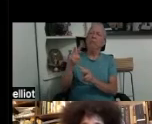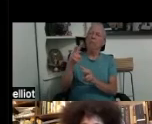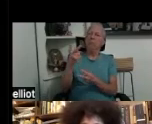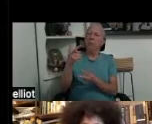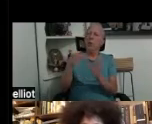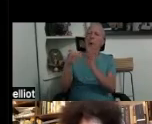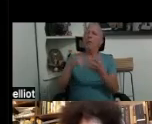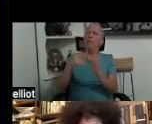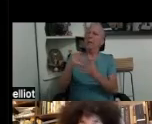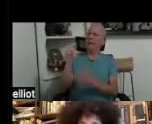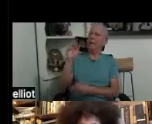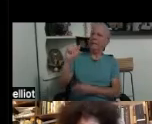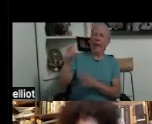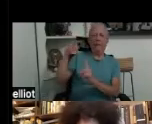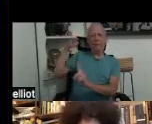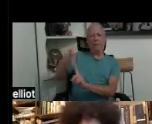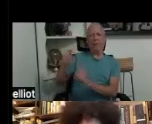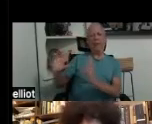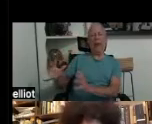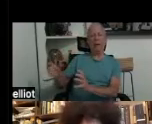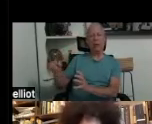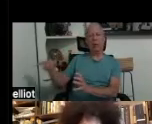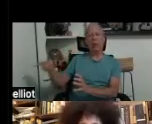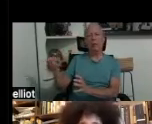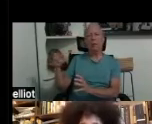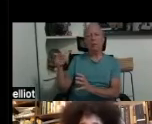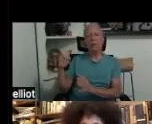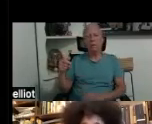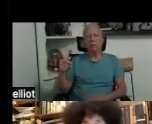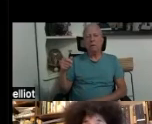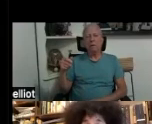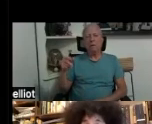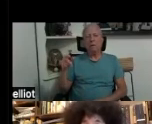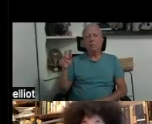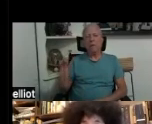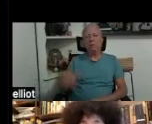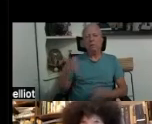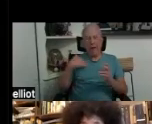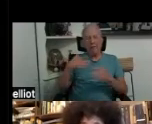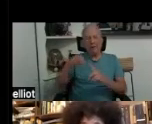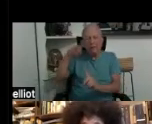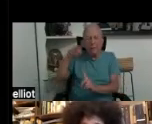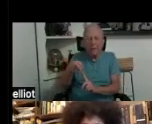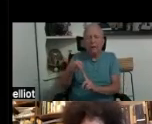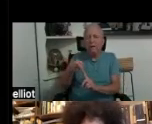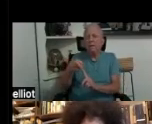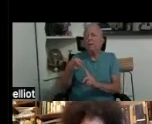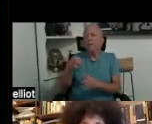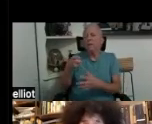treatment, namely under subchapter T, the taxation of cooperative